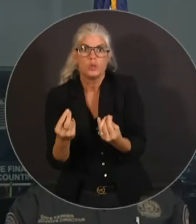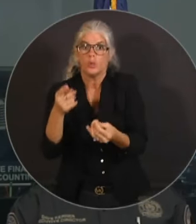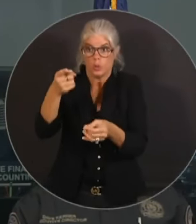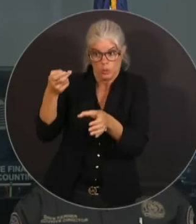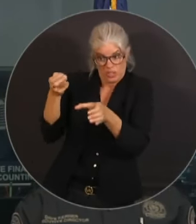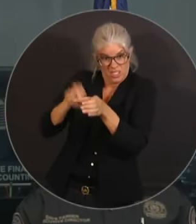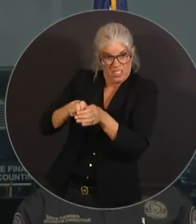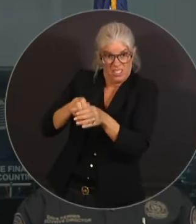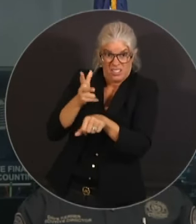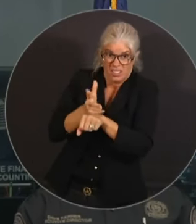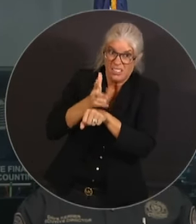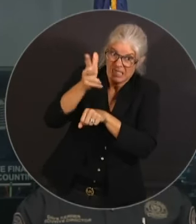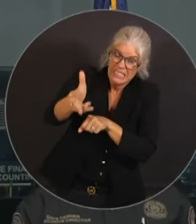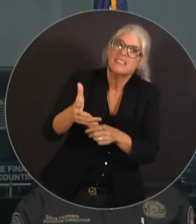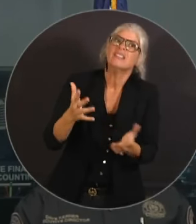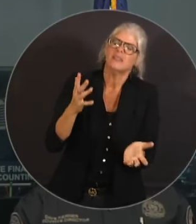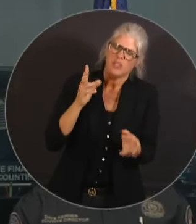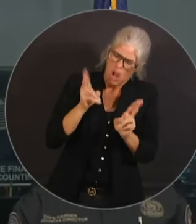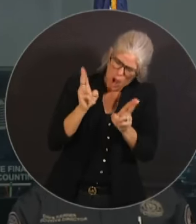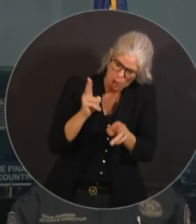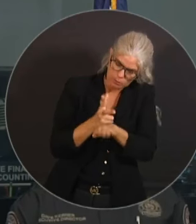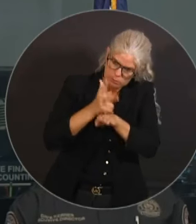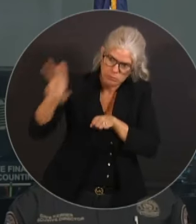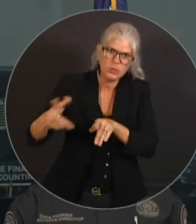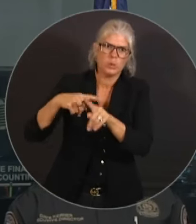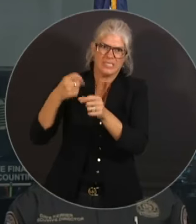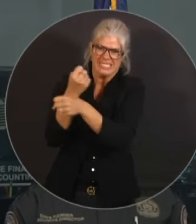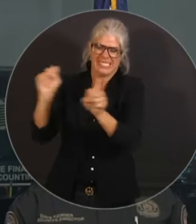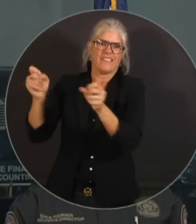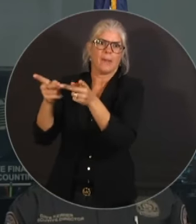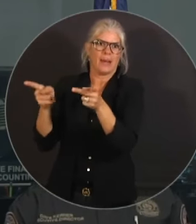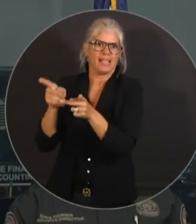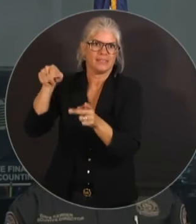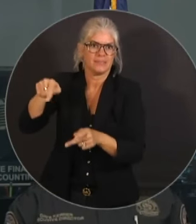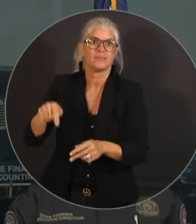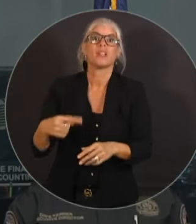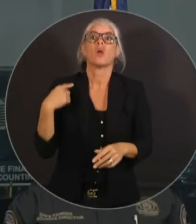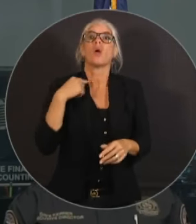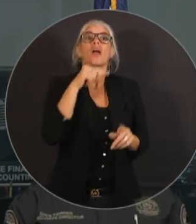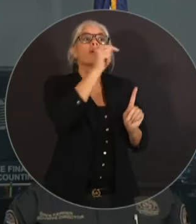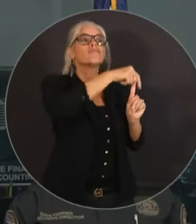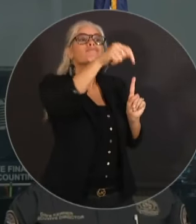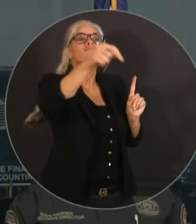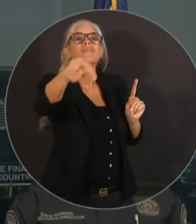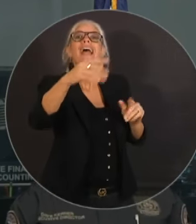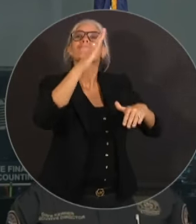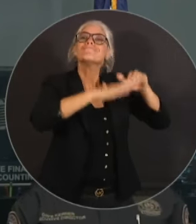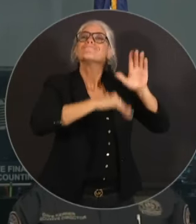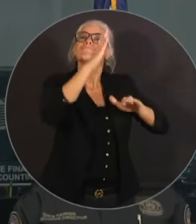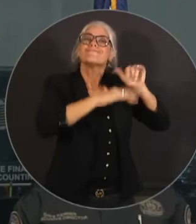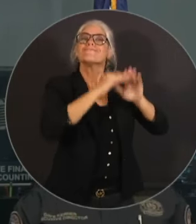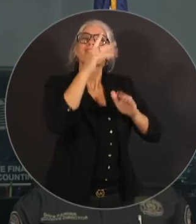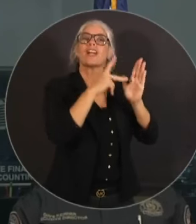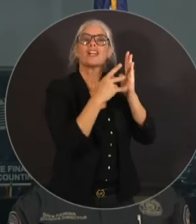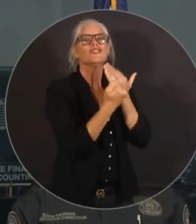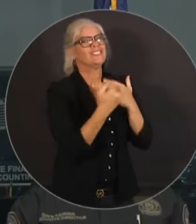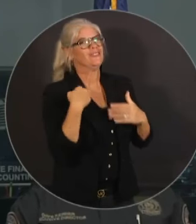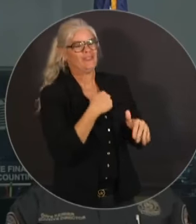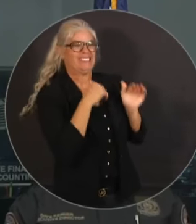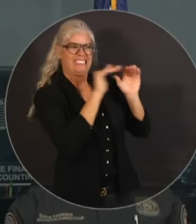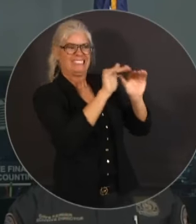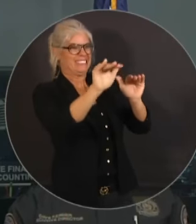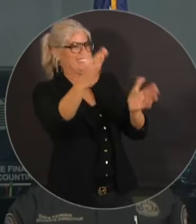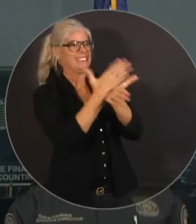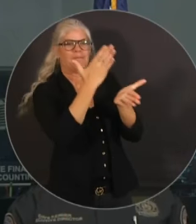safety. We have suspended construction on all of our construction projects within the projected cone. Our road builders are